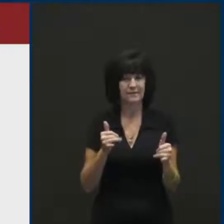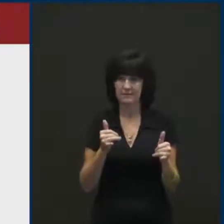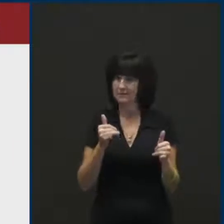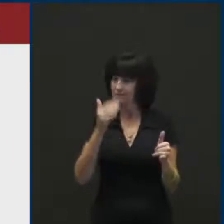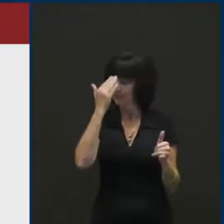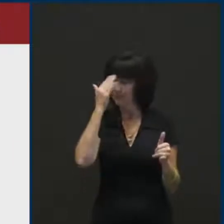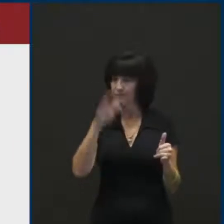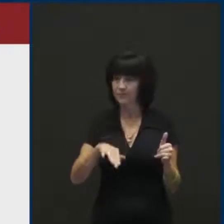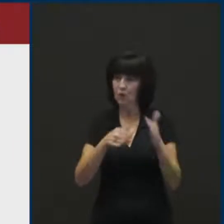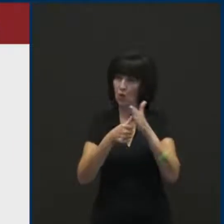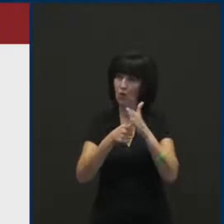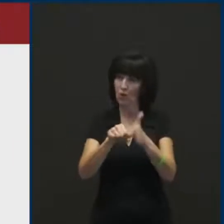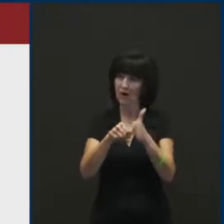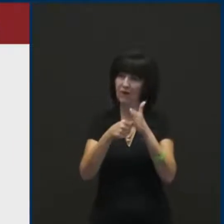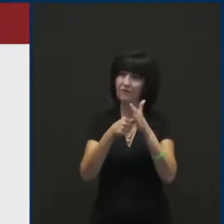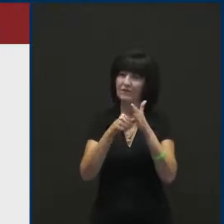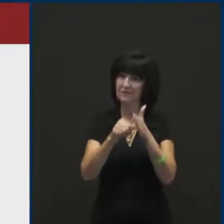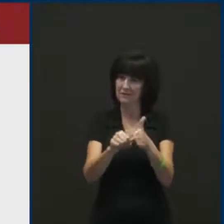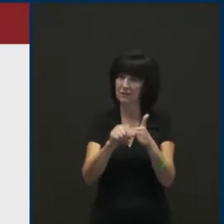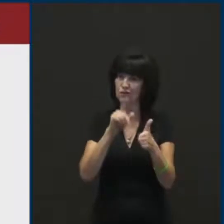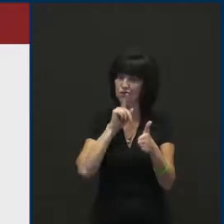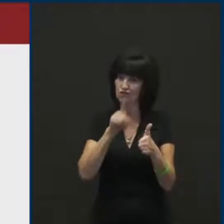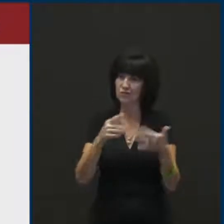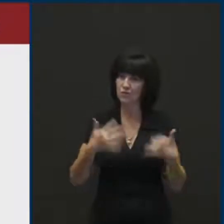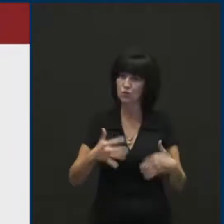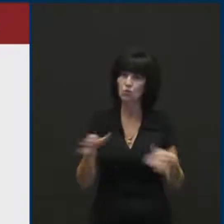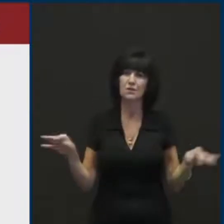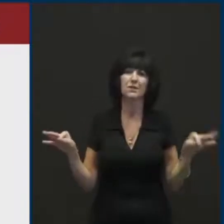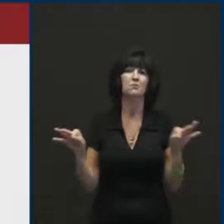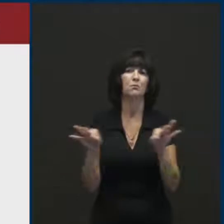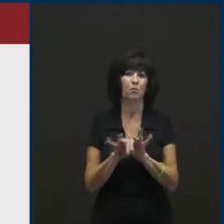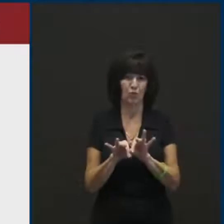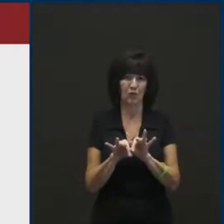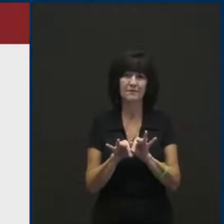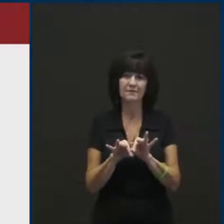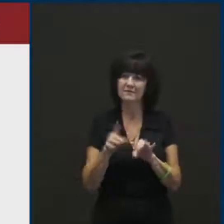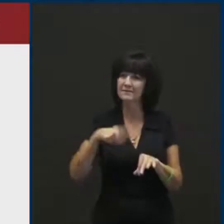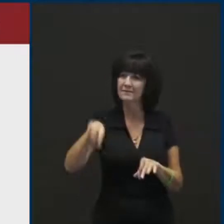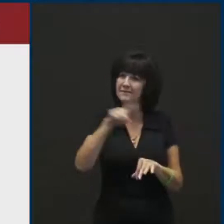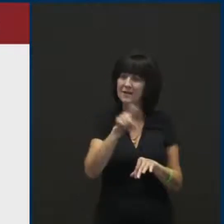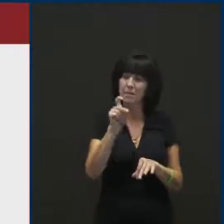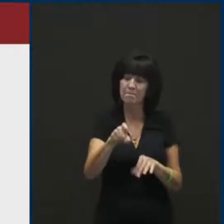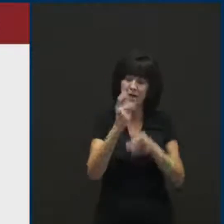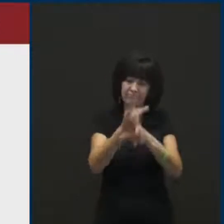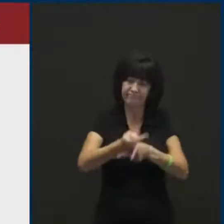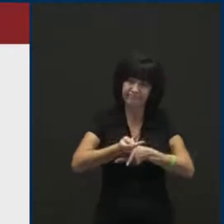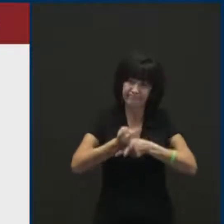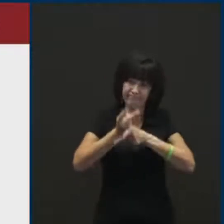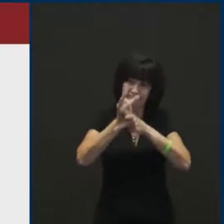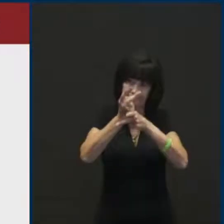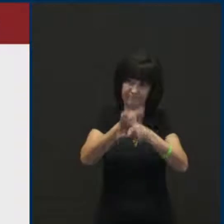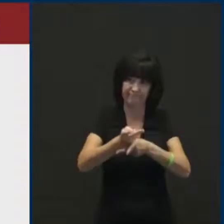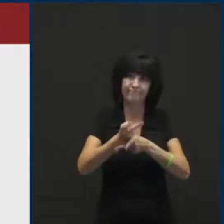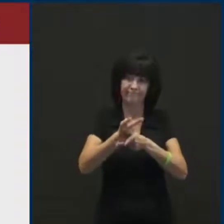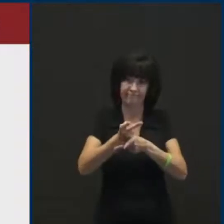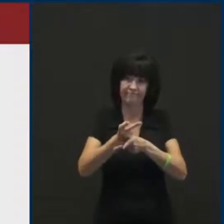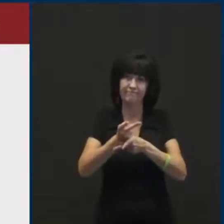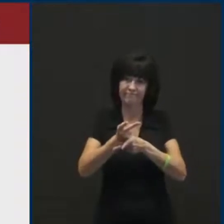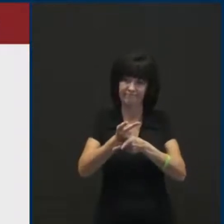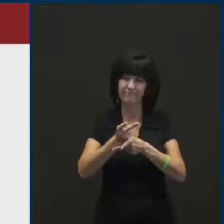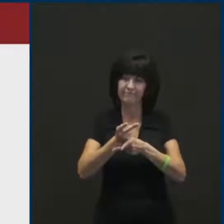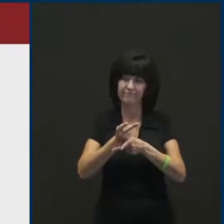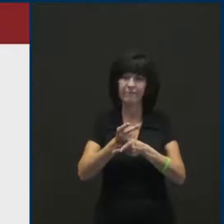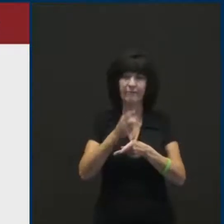enough how incredibly important it is to be cautious and to take